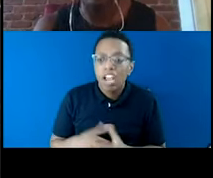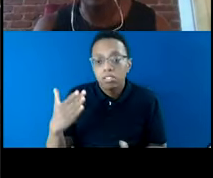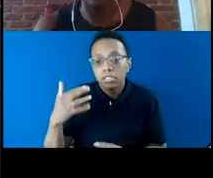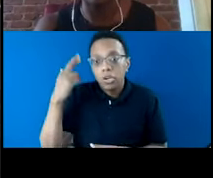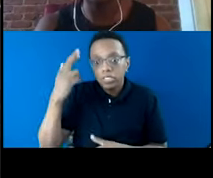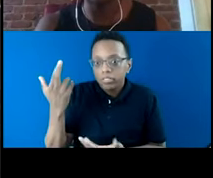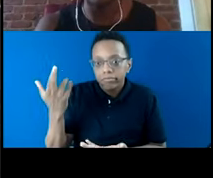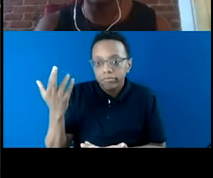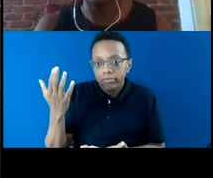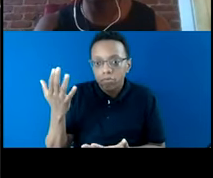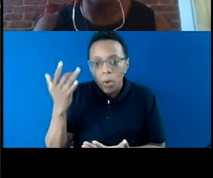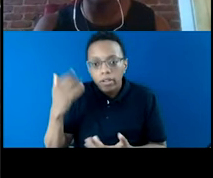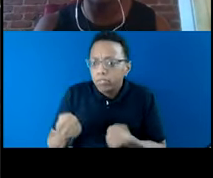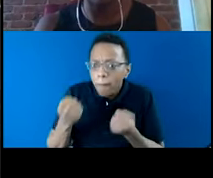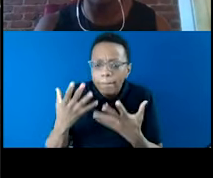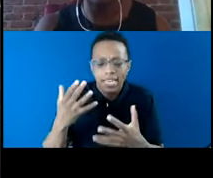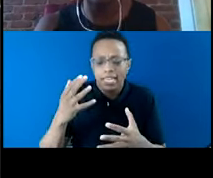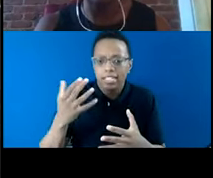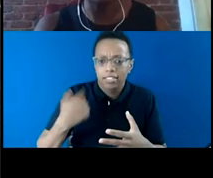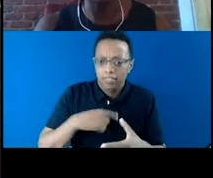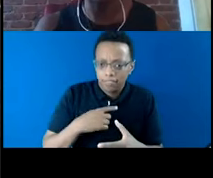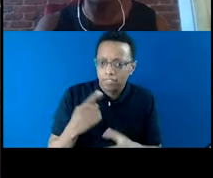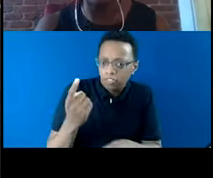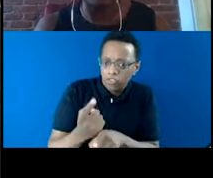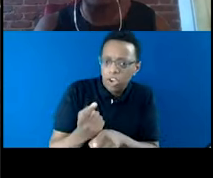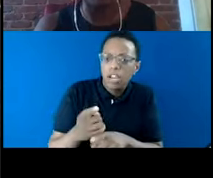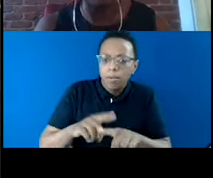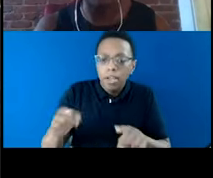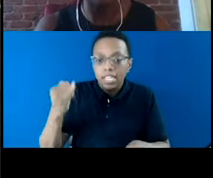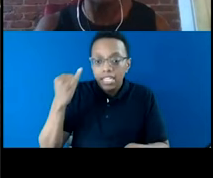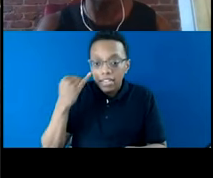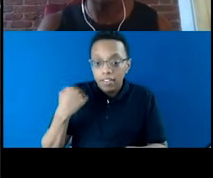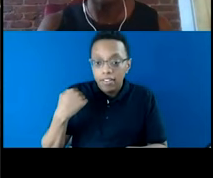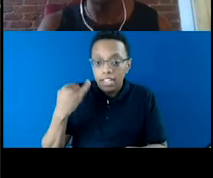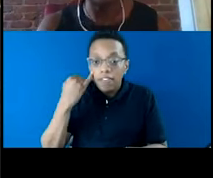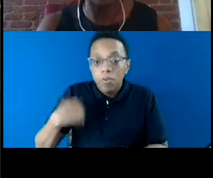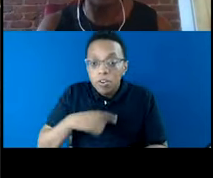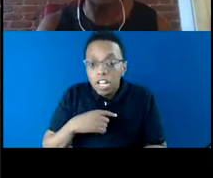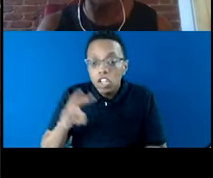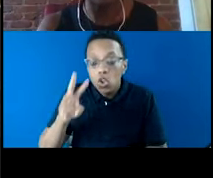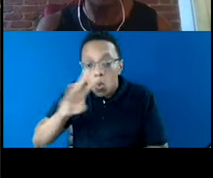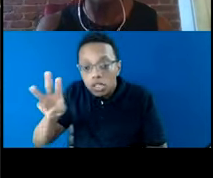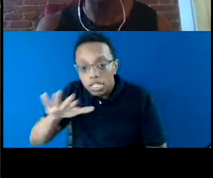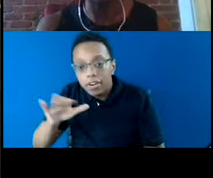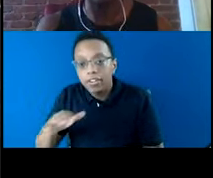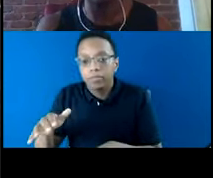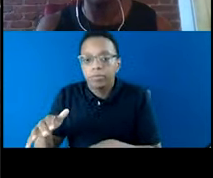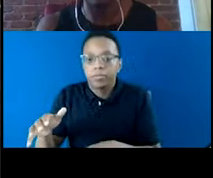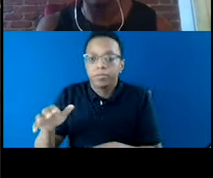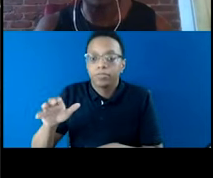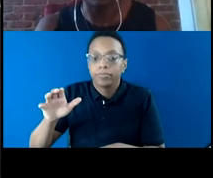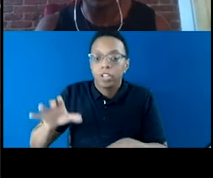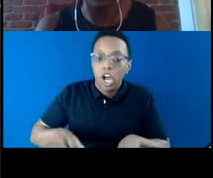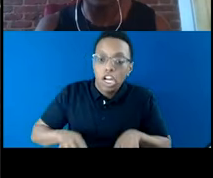us, right, is that if any of us are in the Western Hemisphere or Australia